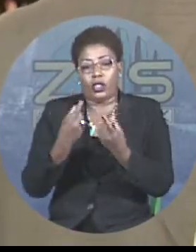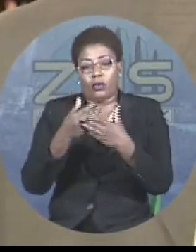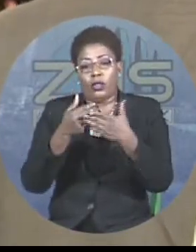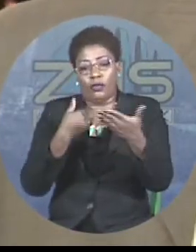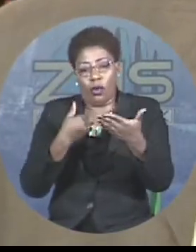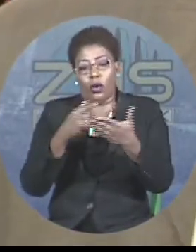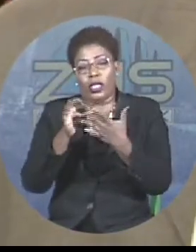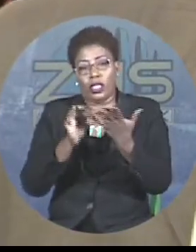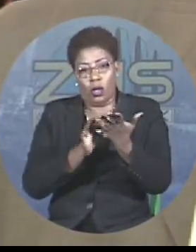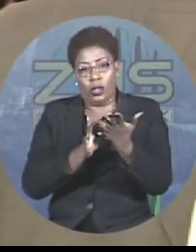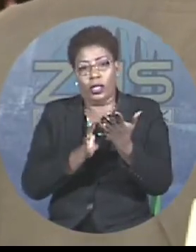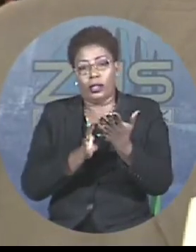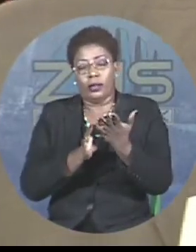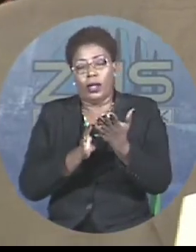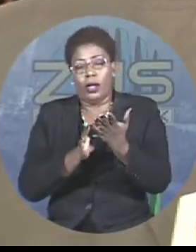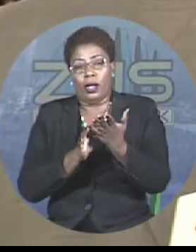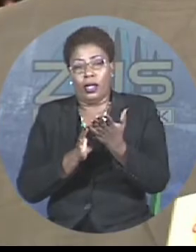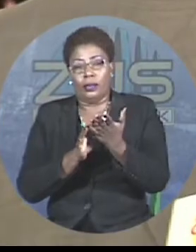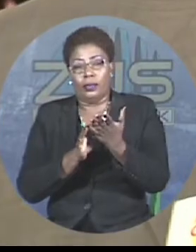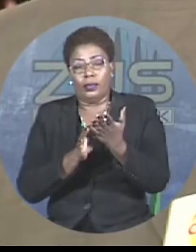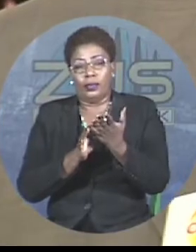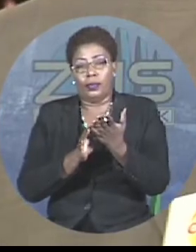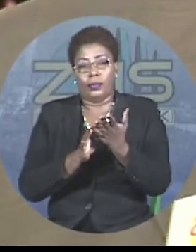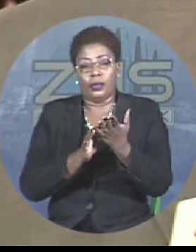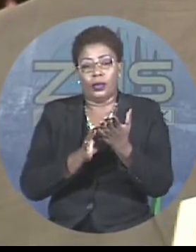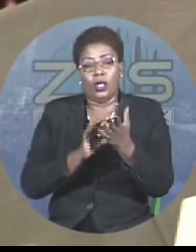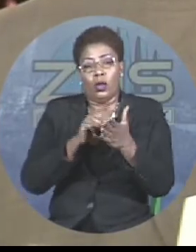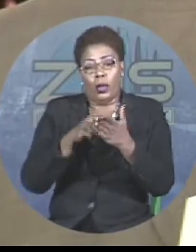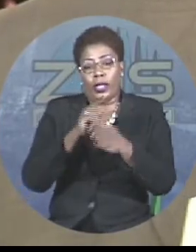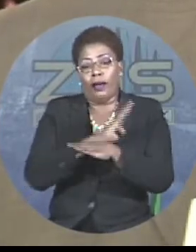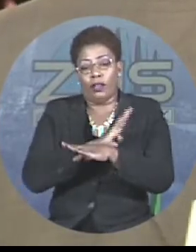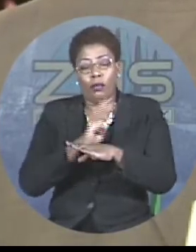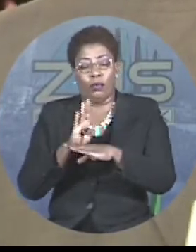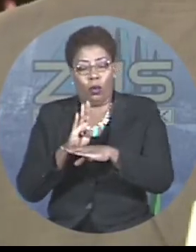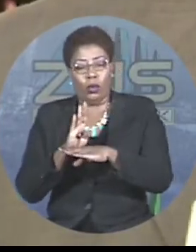and we are at a point where once the board is in place, an audit will begin.